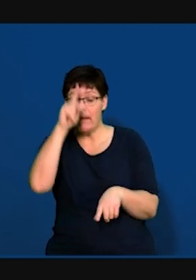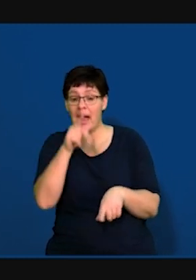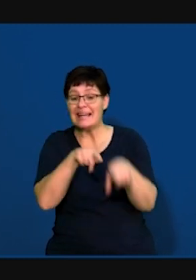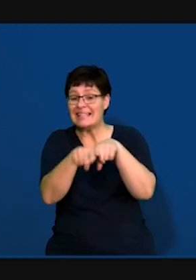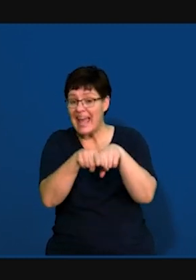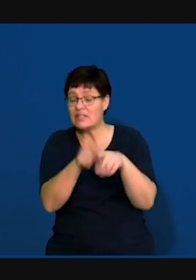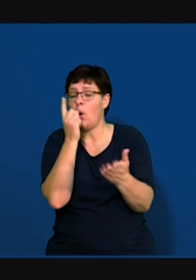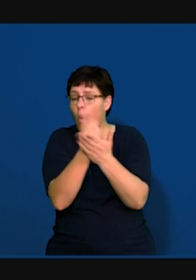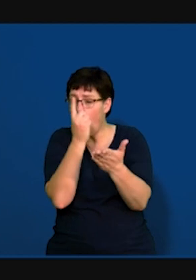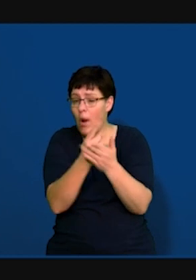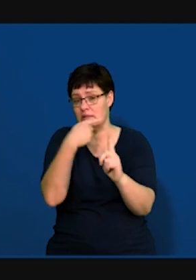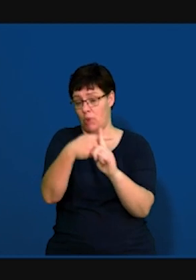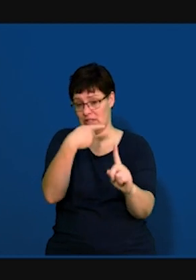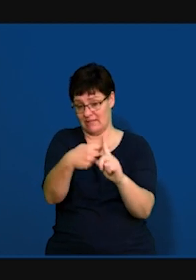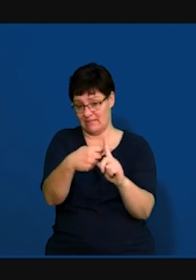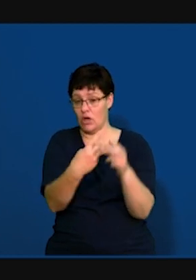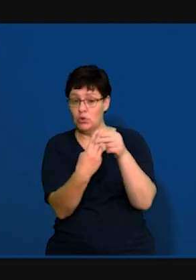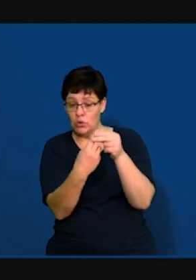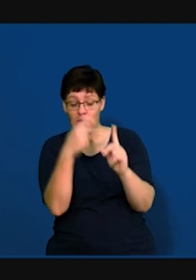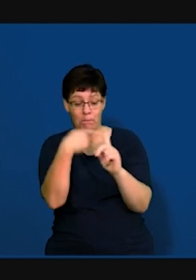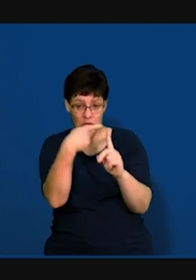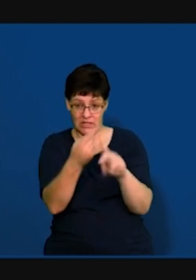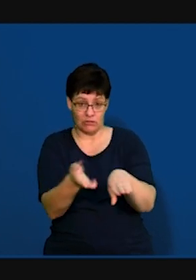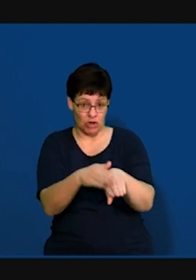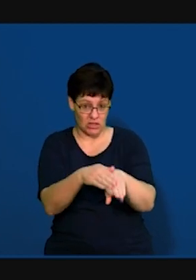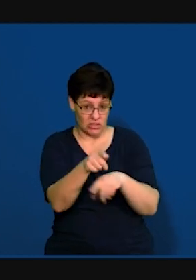that's a unit positive charge. Now, the force that it